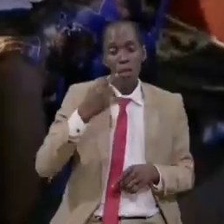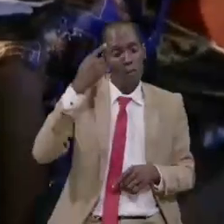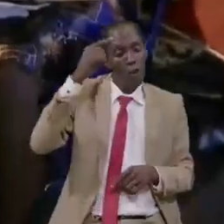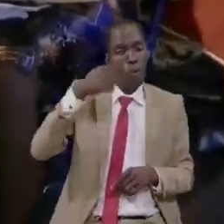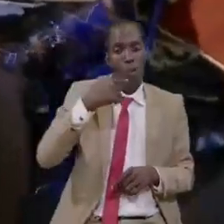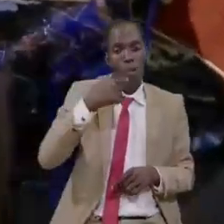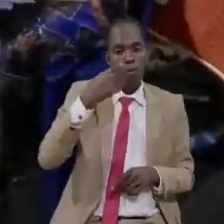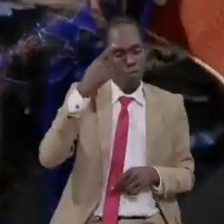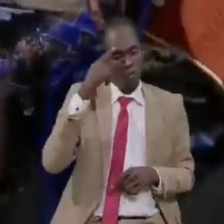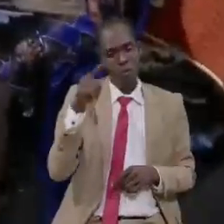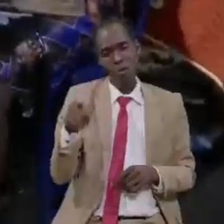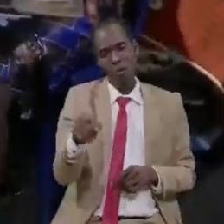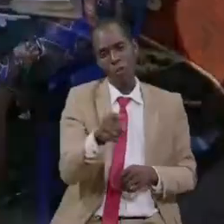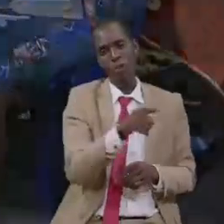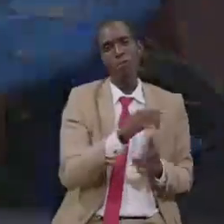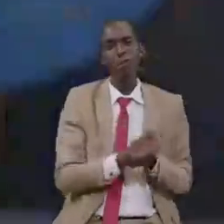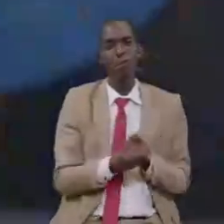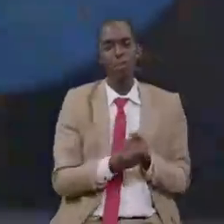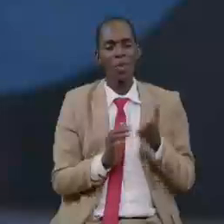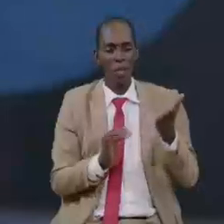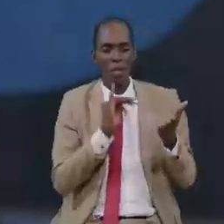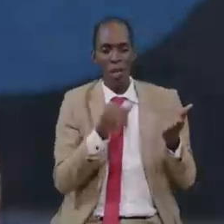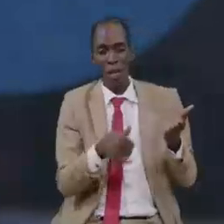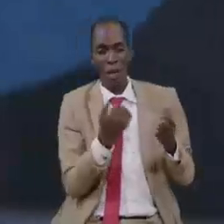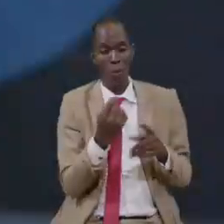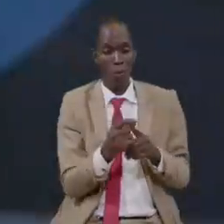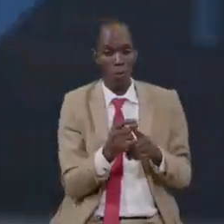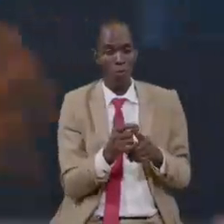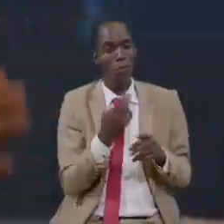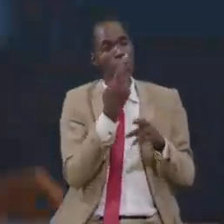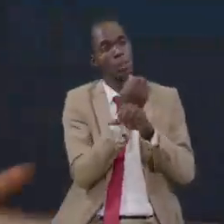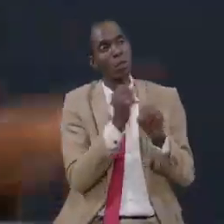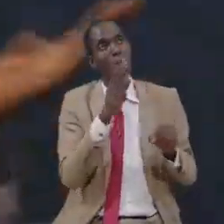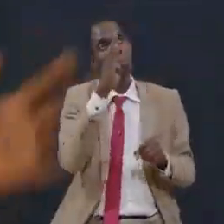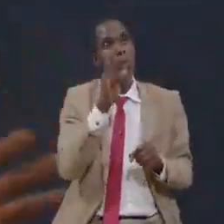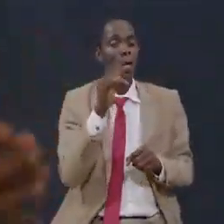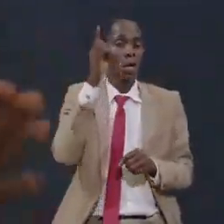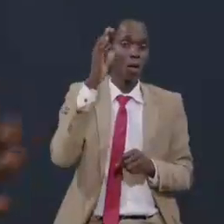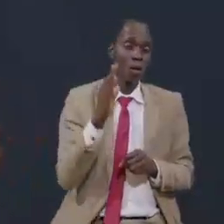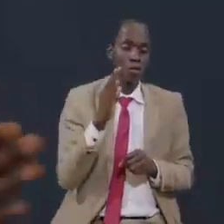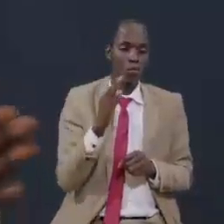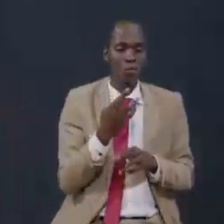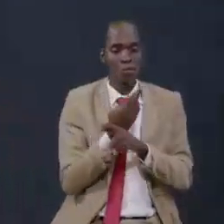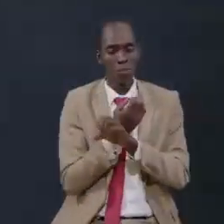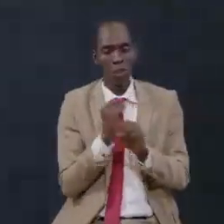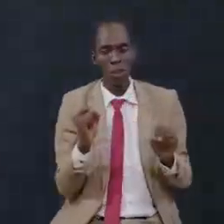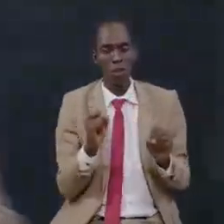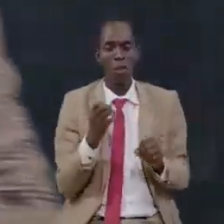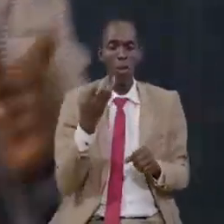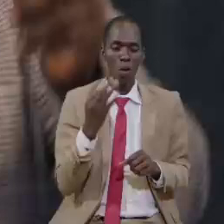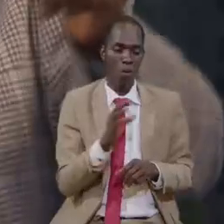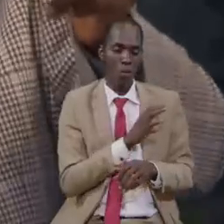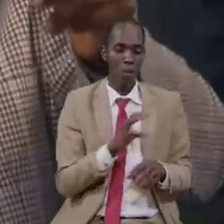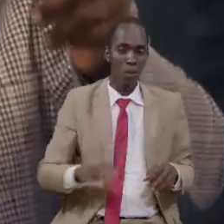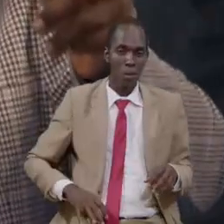There's another word. Redemption by God. Redemption of Christ.